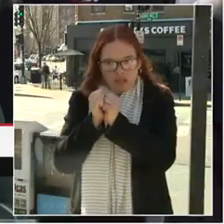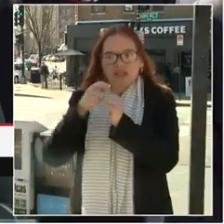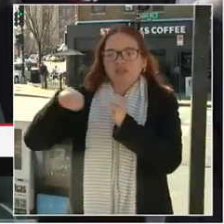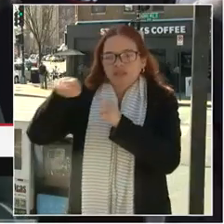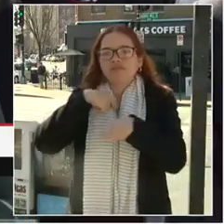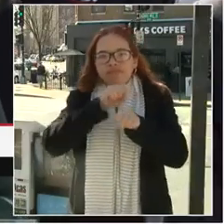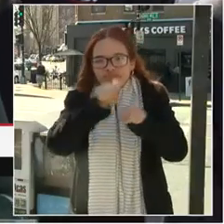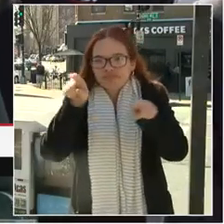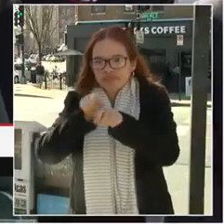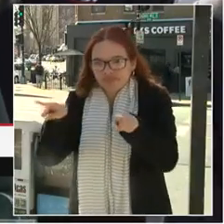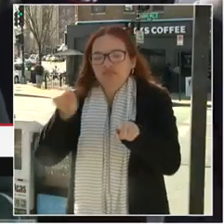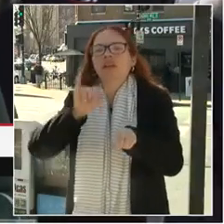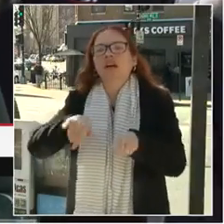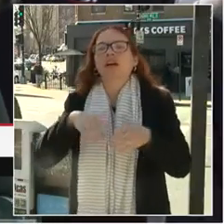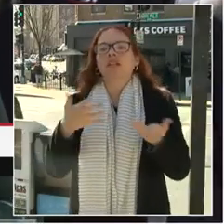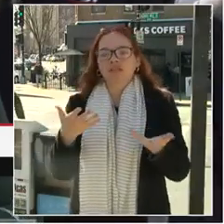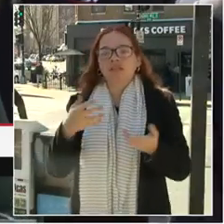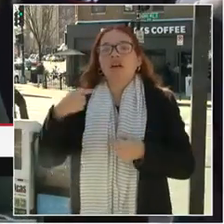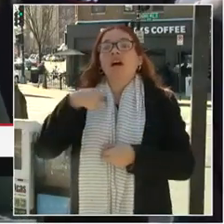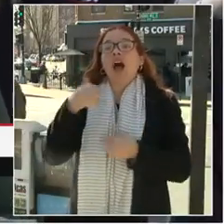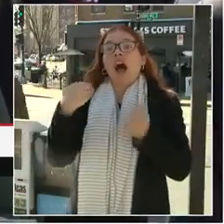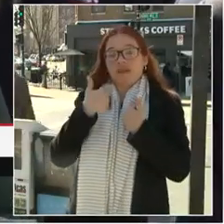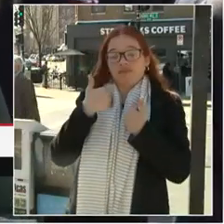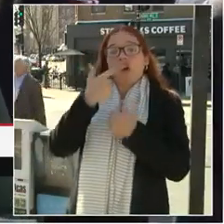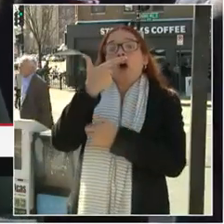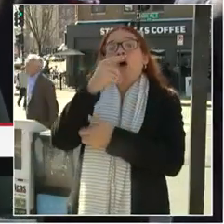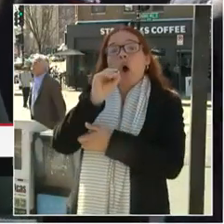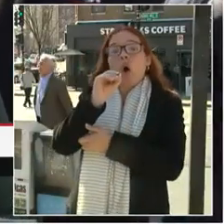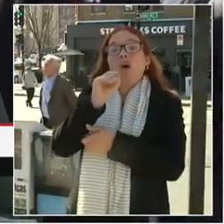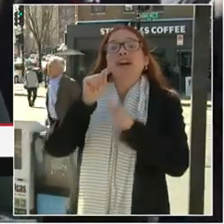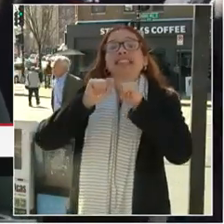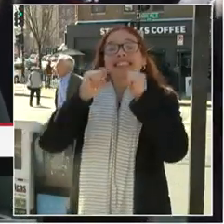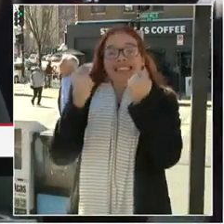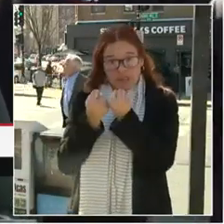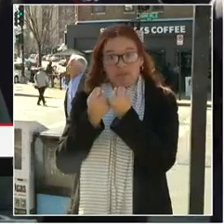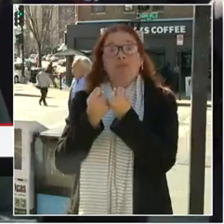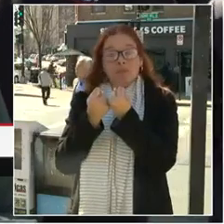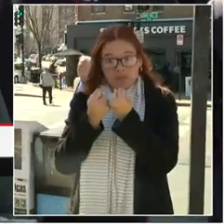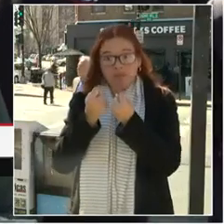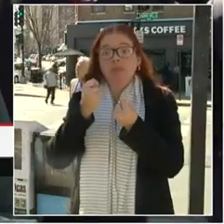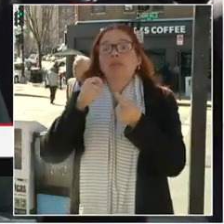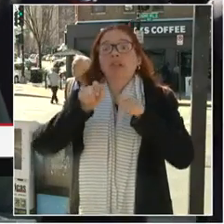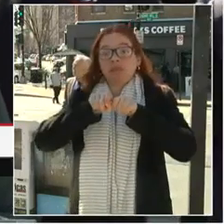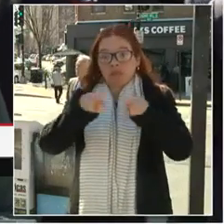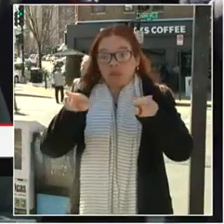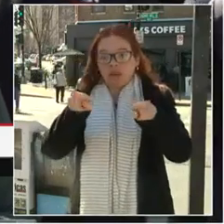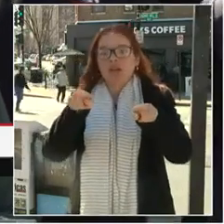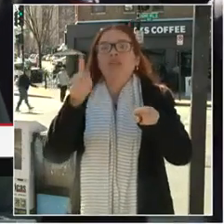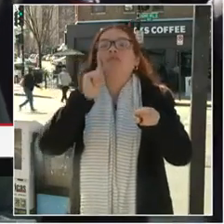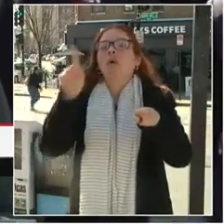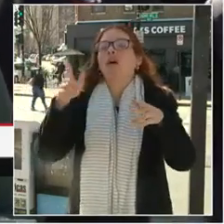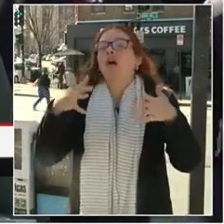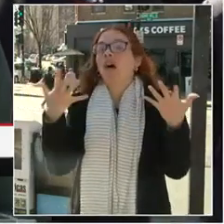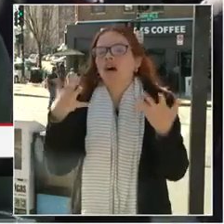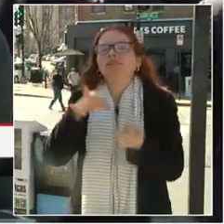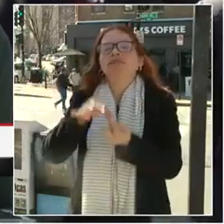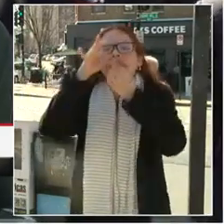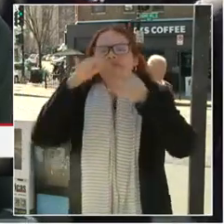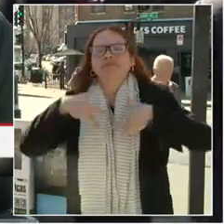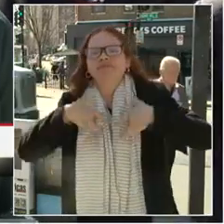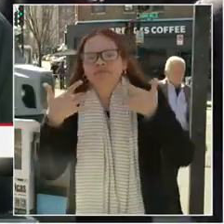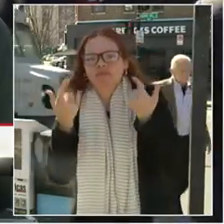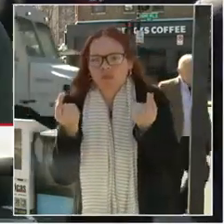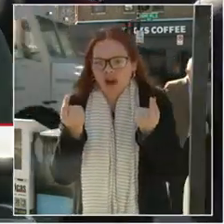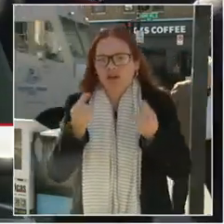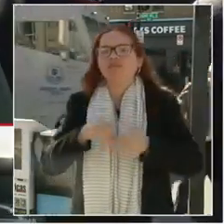go teams that we deploy for special events. We've also